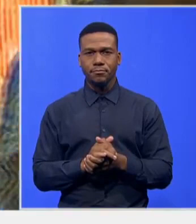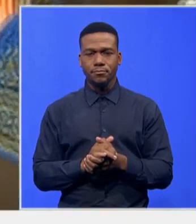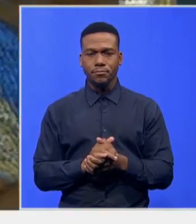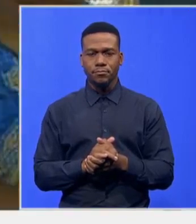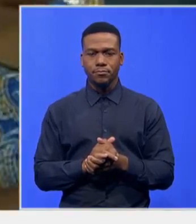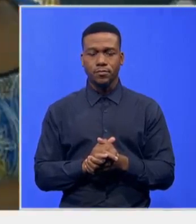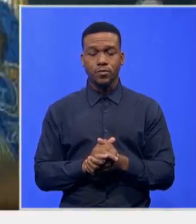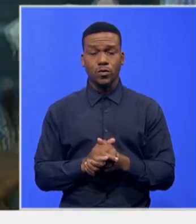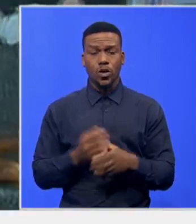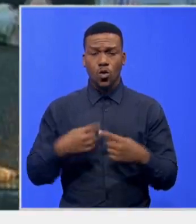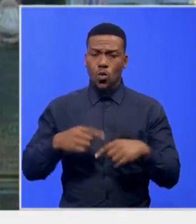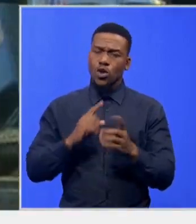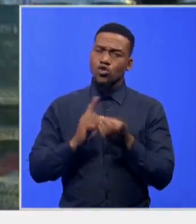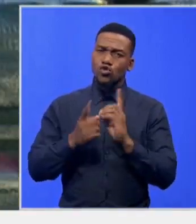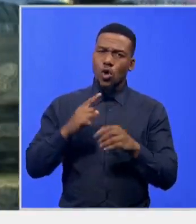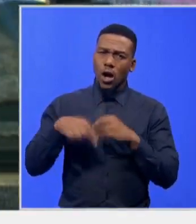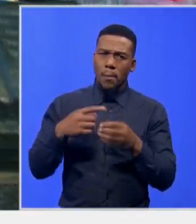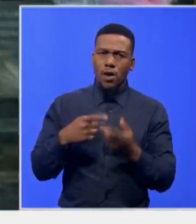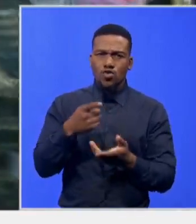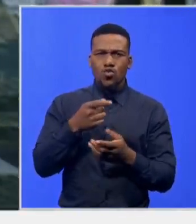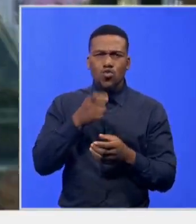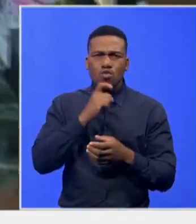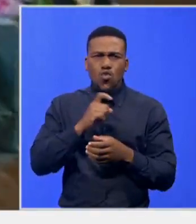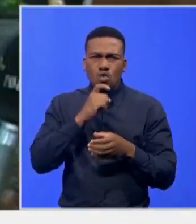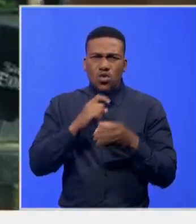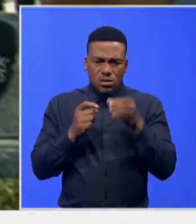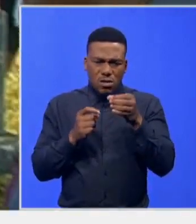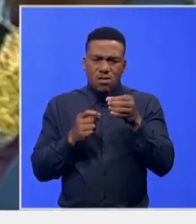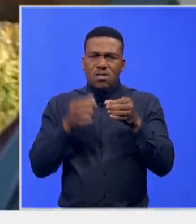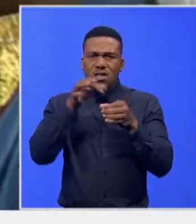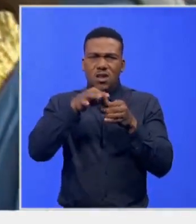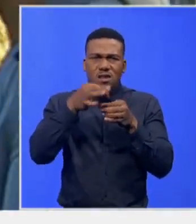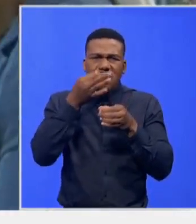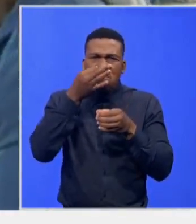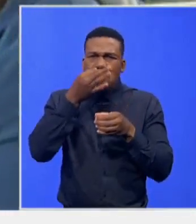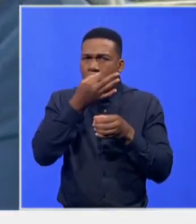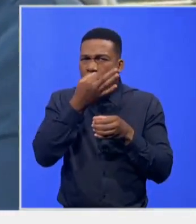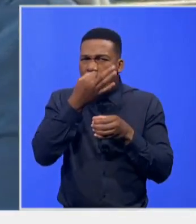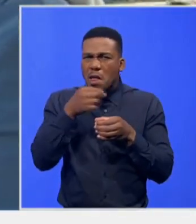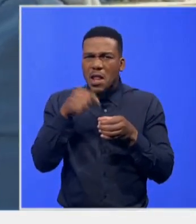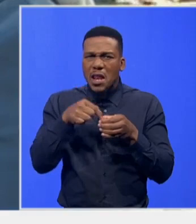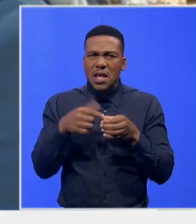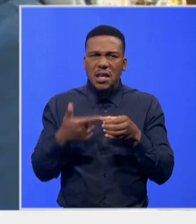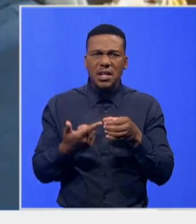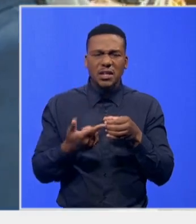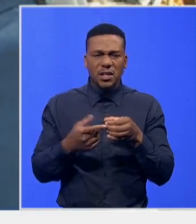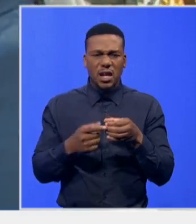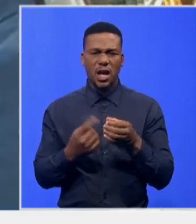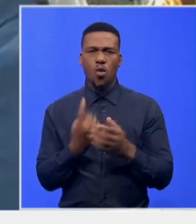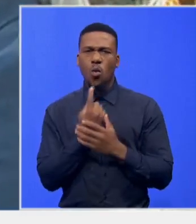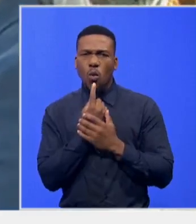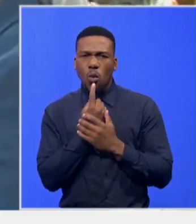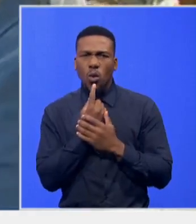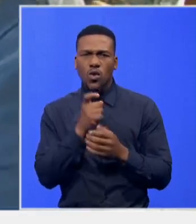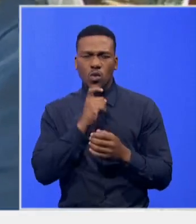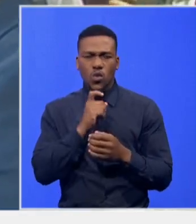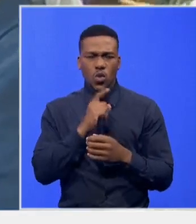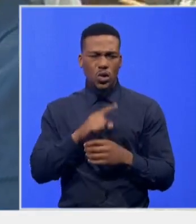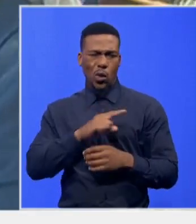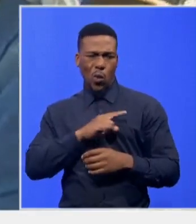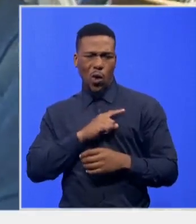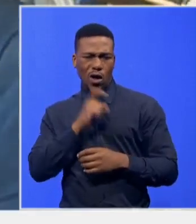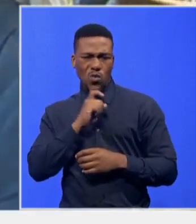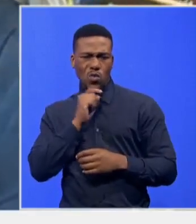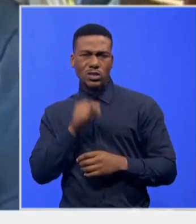talk about, you are using snuff, you have candles. What exactly do you do as a family when you get here, and why is it